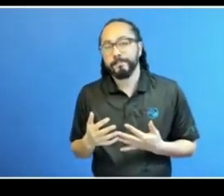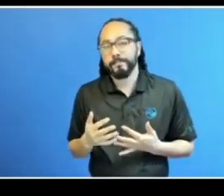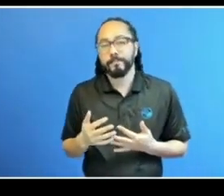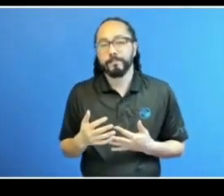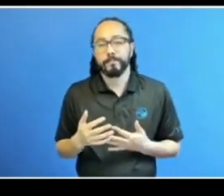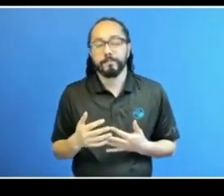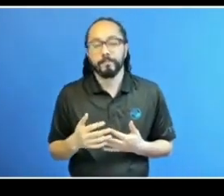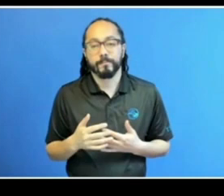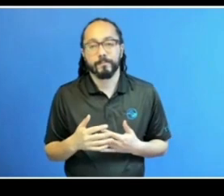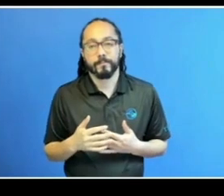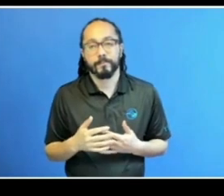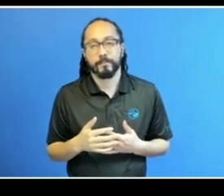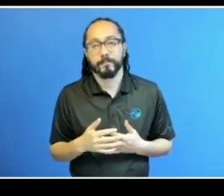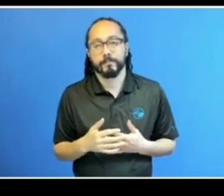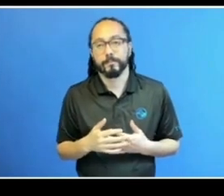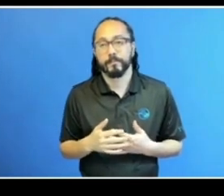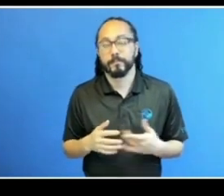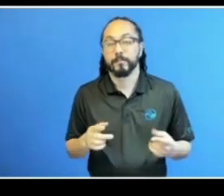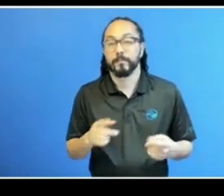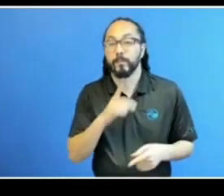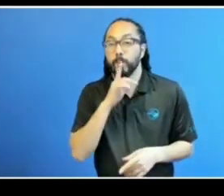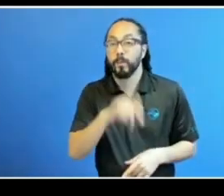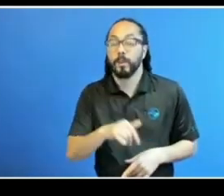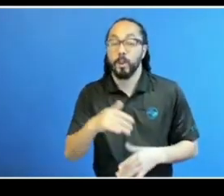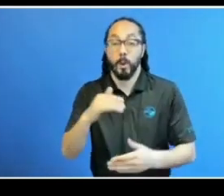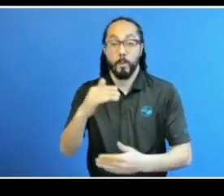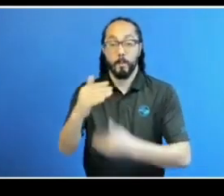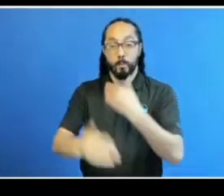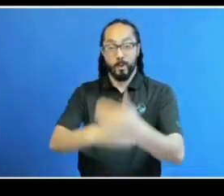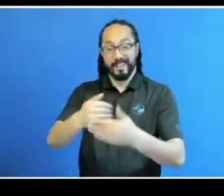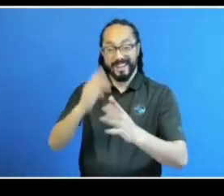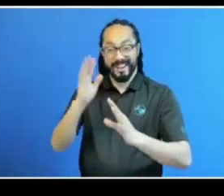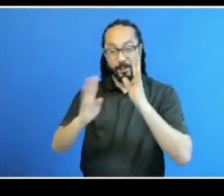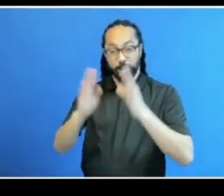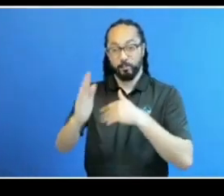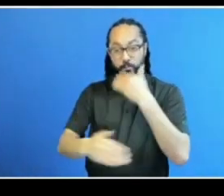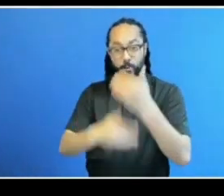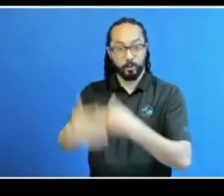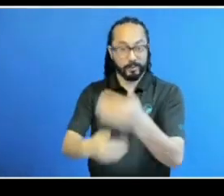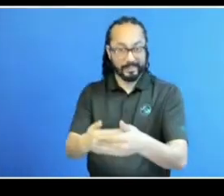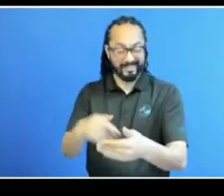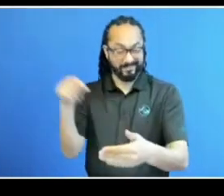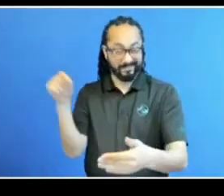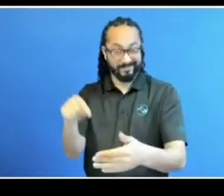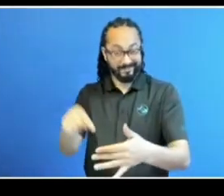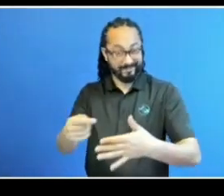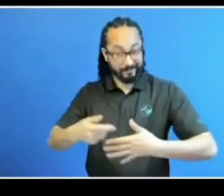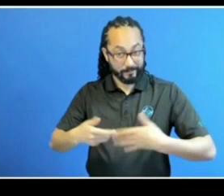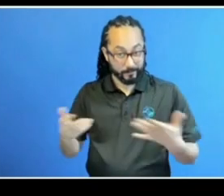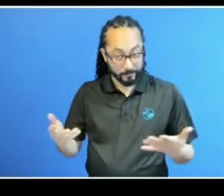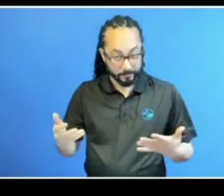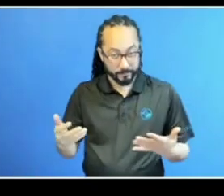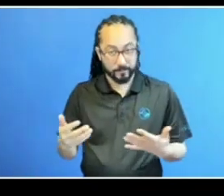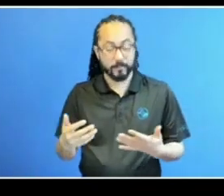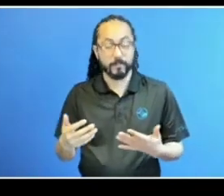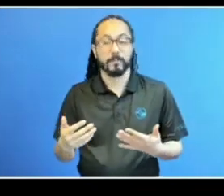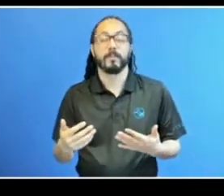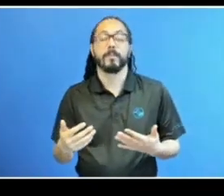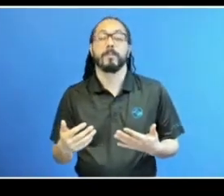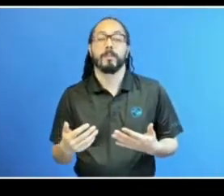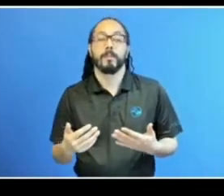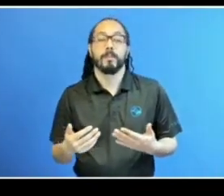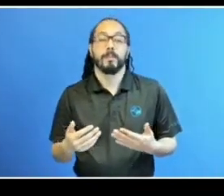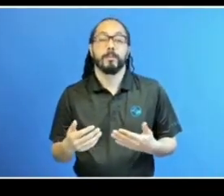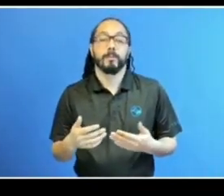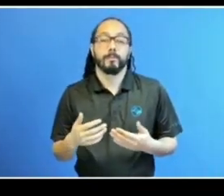biggest innovation process would be to really allow myself to lean